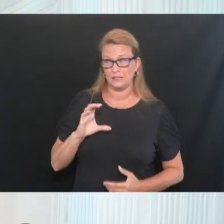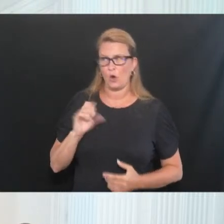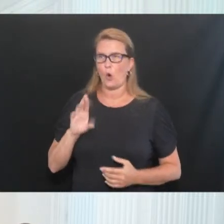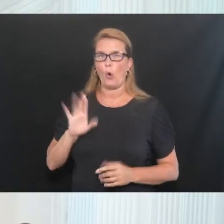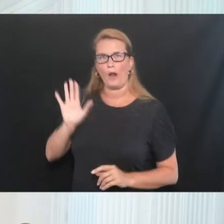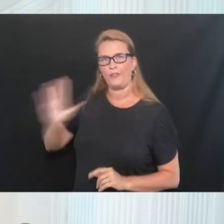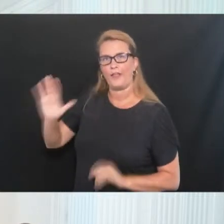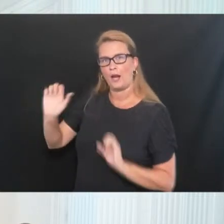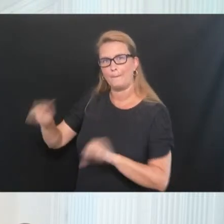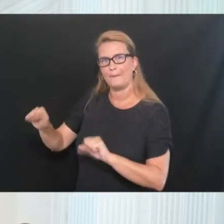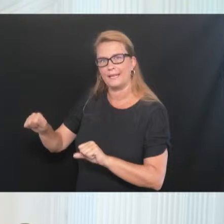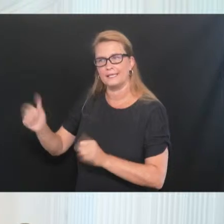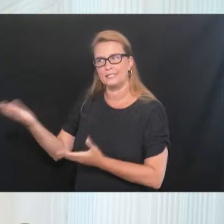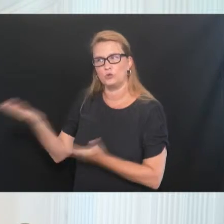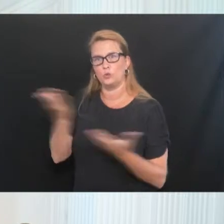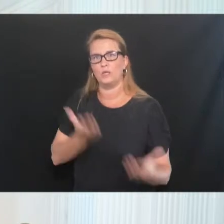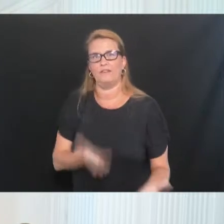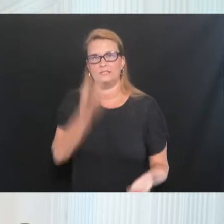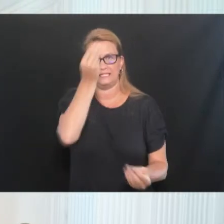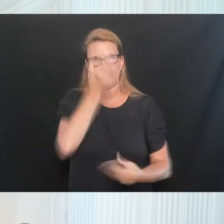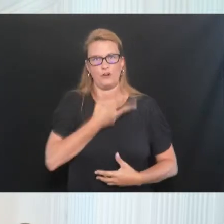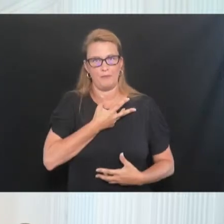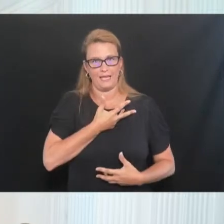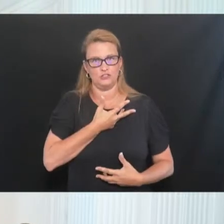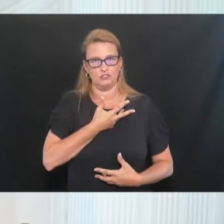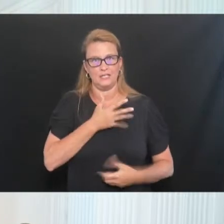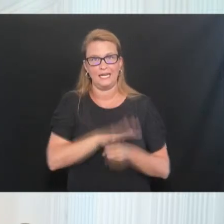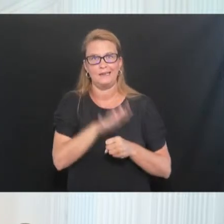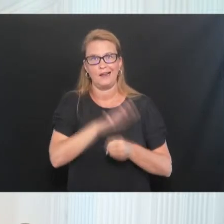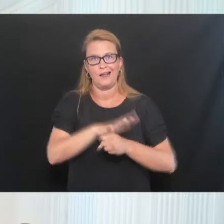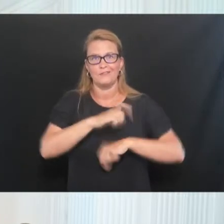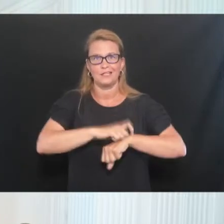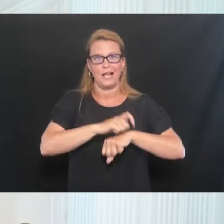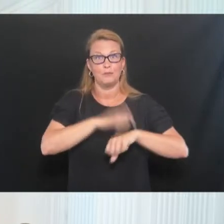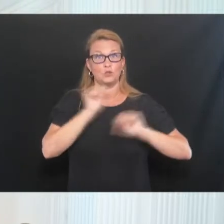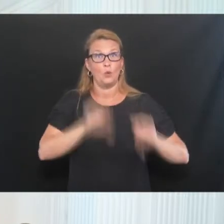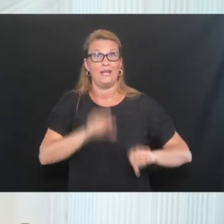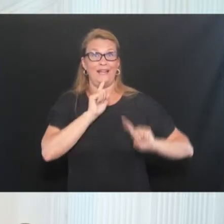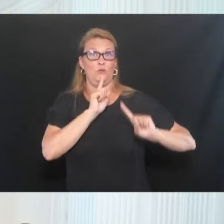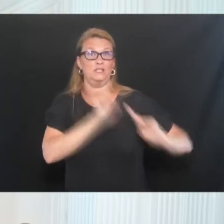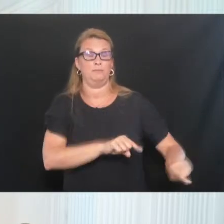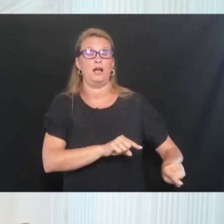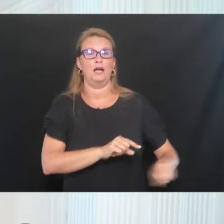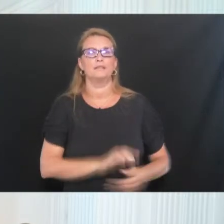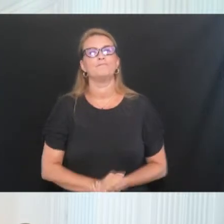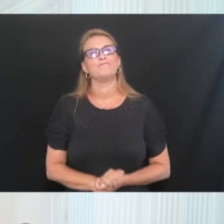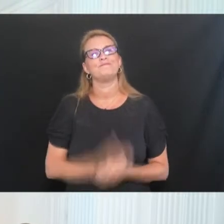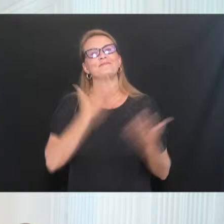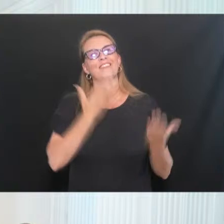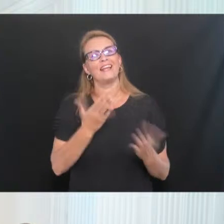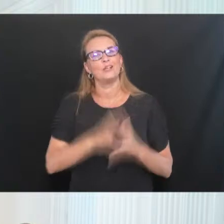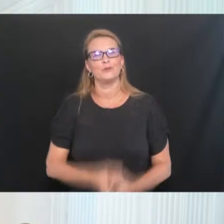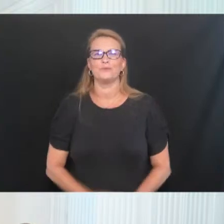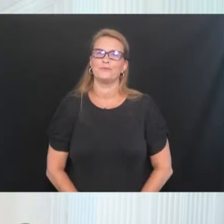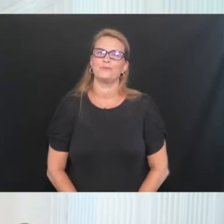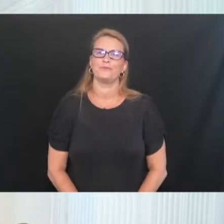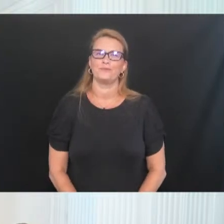the information in a timely manner to where you would be able to act in time? Thank you.